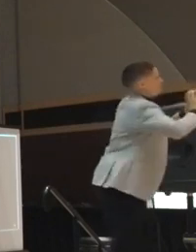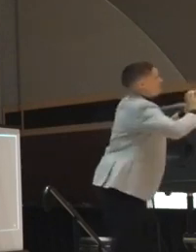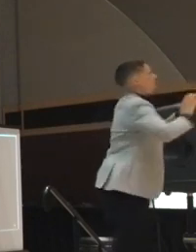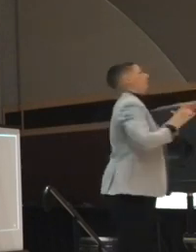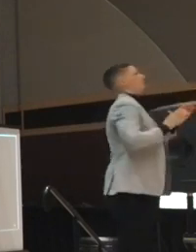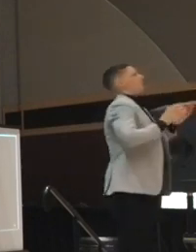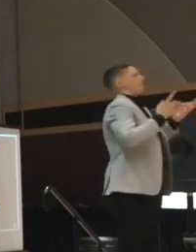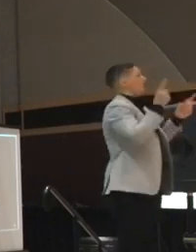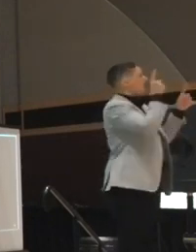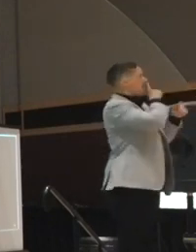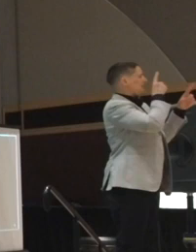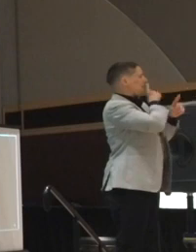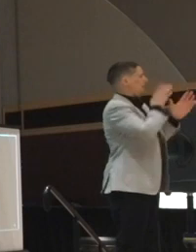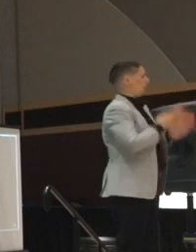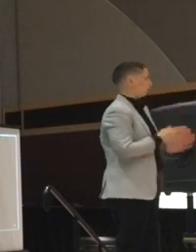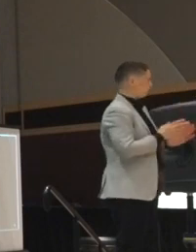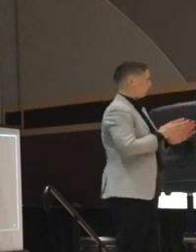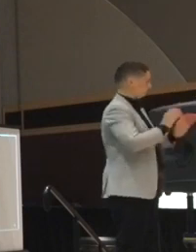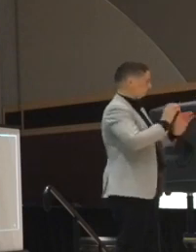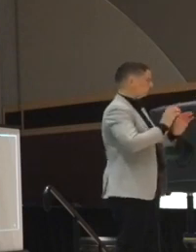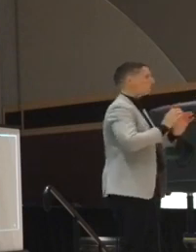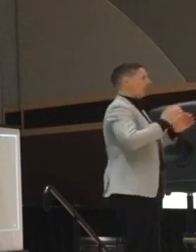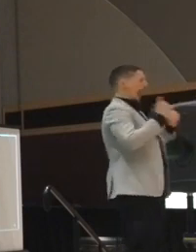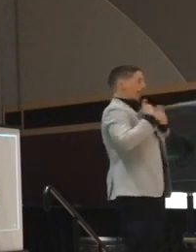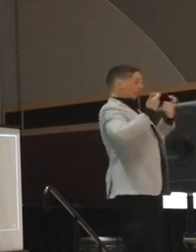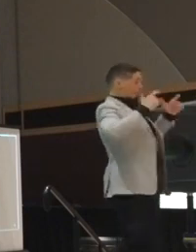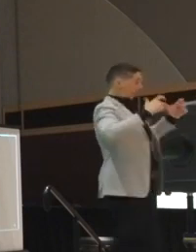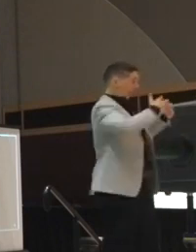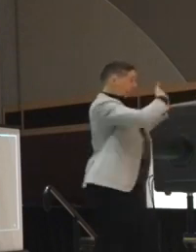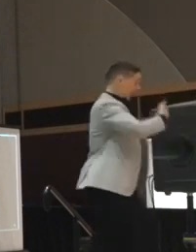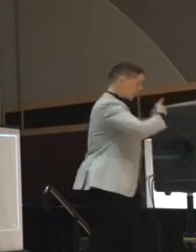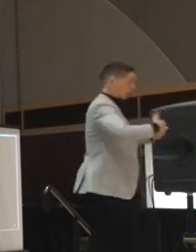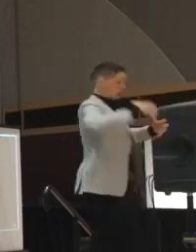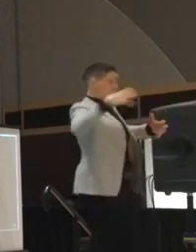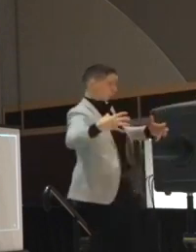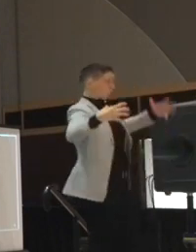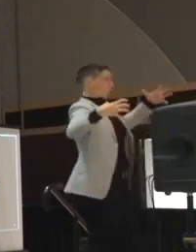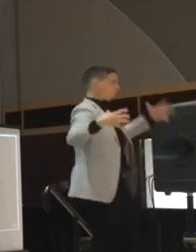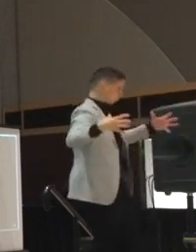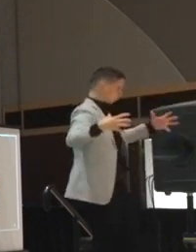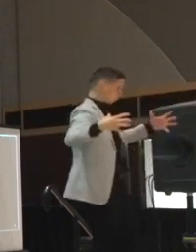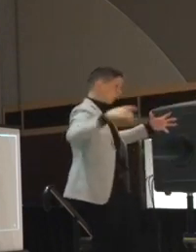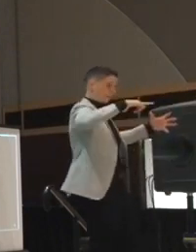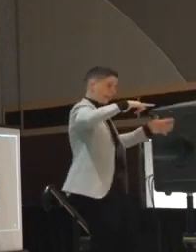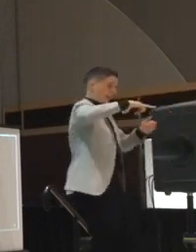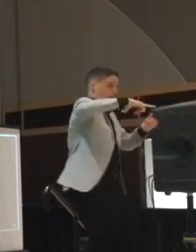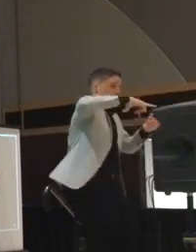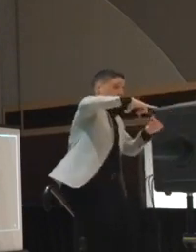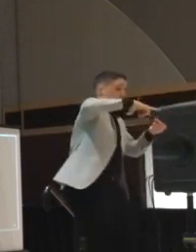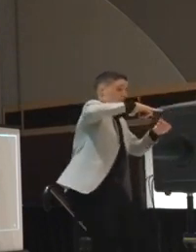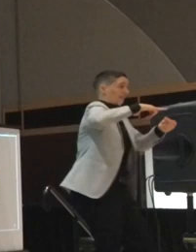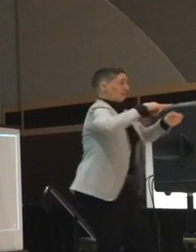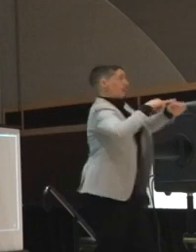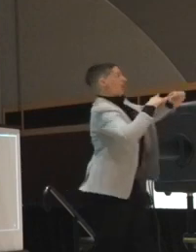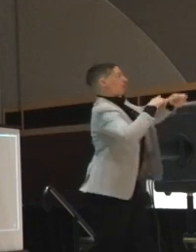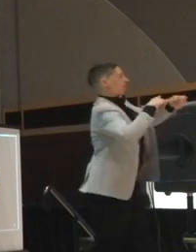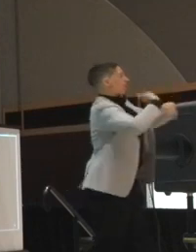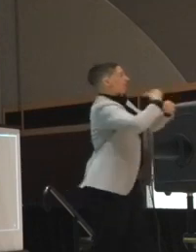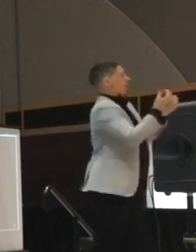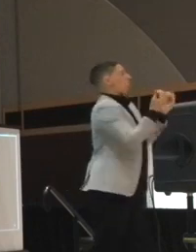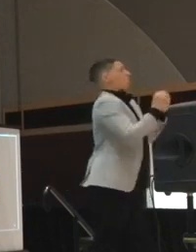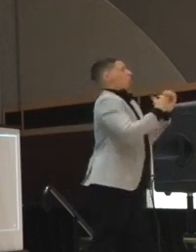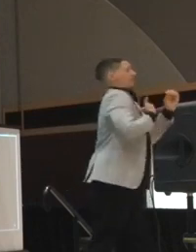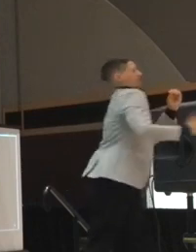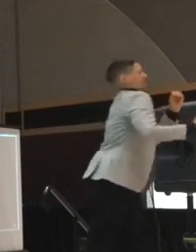efficient, you had to put these gigantic, huge, wide engines on it and mount them differently. They lift up the nose of the plane, make it more prone to stalling. So that's why I